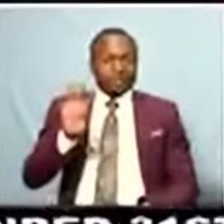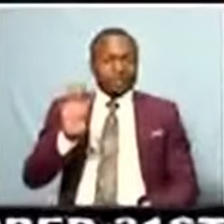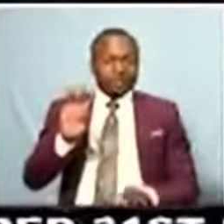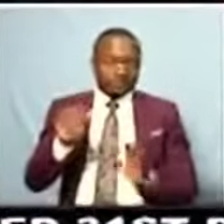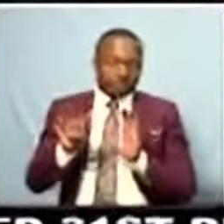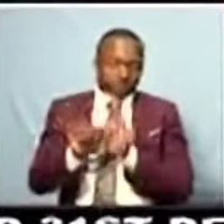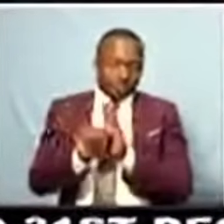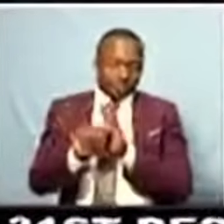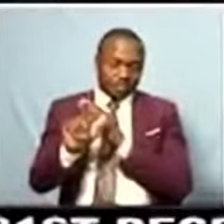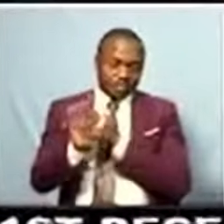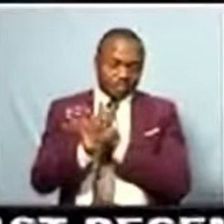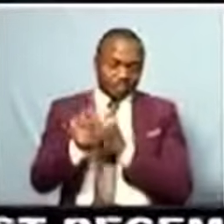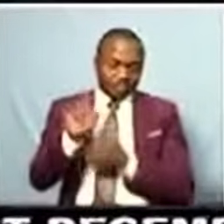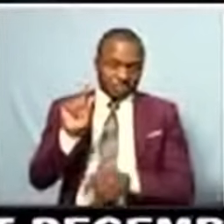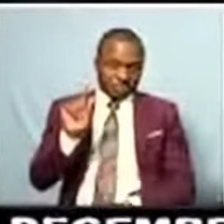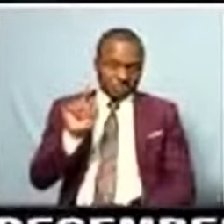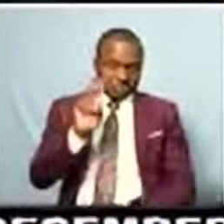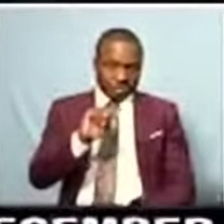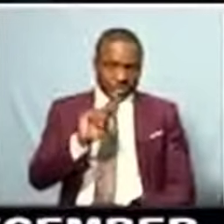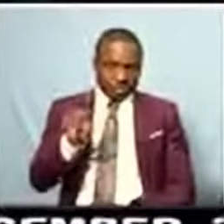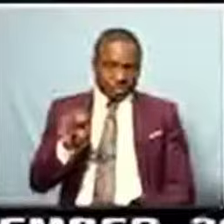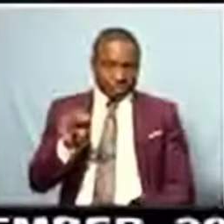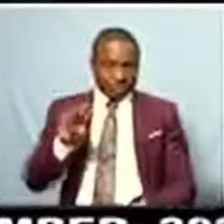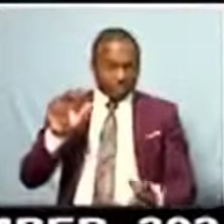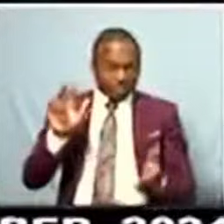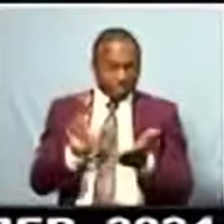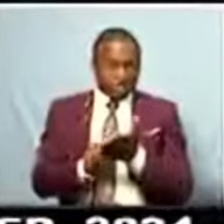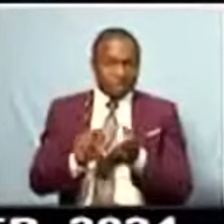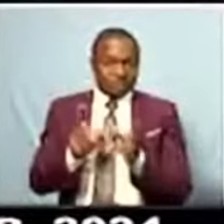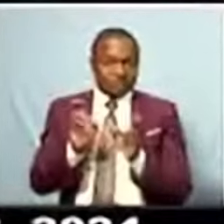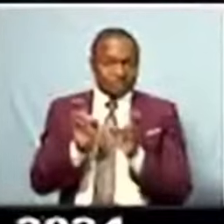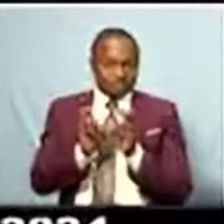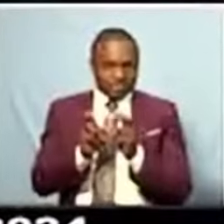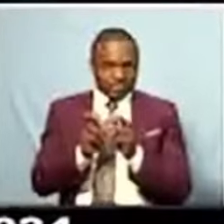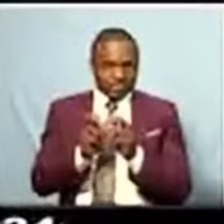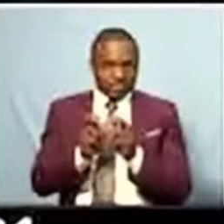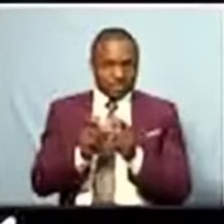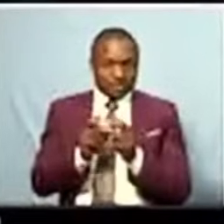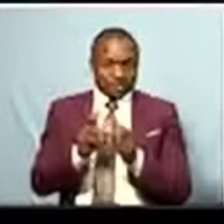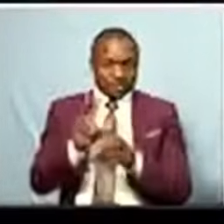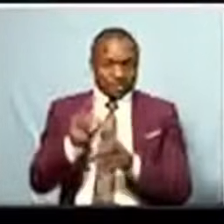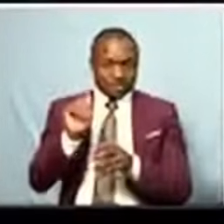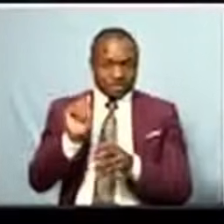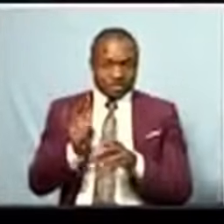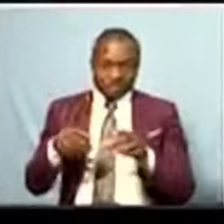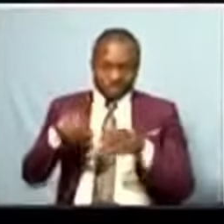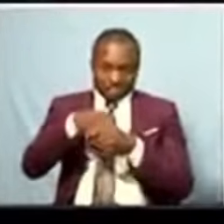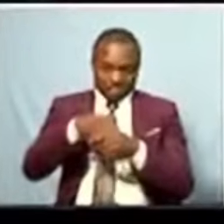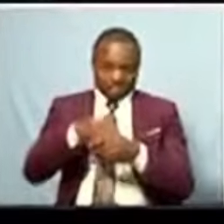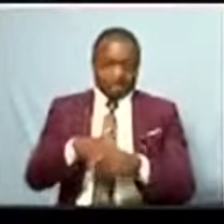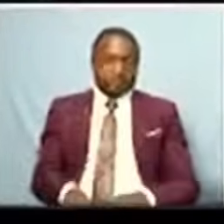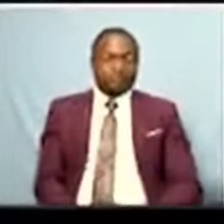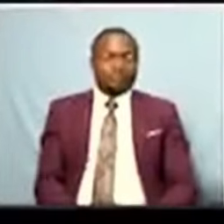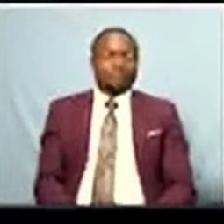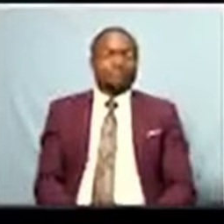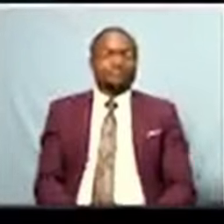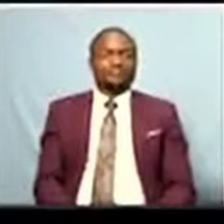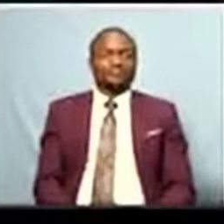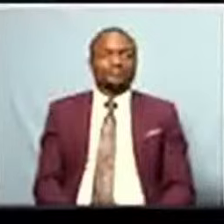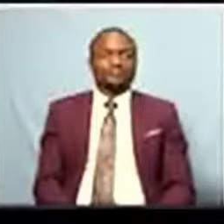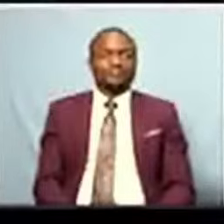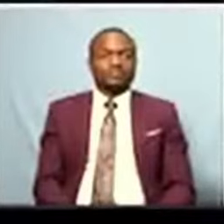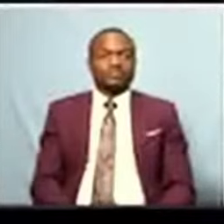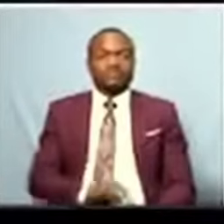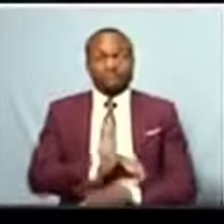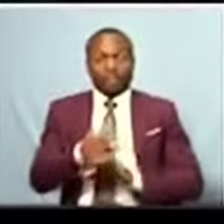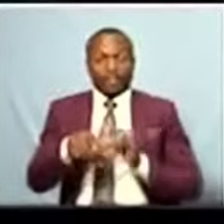April 2022. So when signing the contract, it was VAT exclusive. Even all